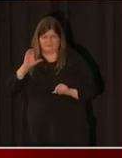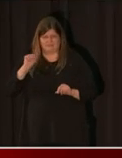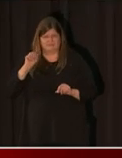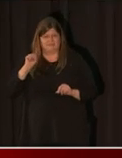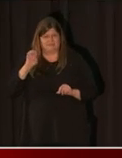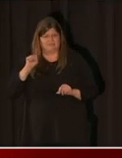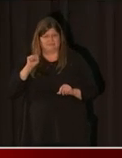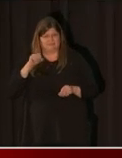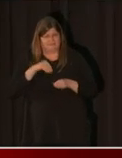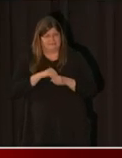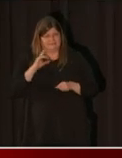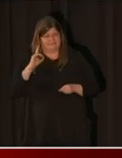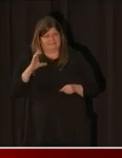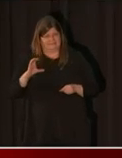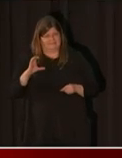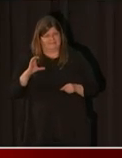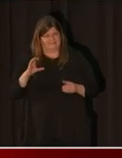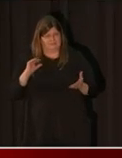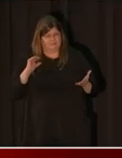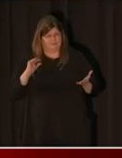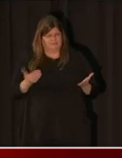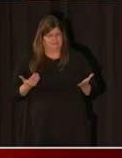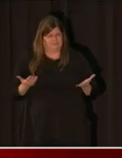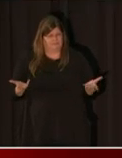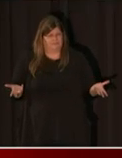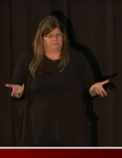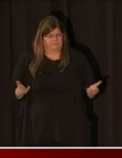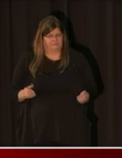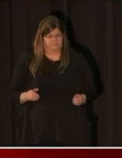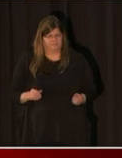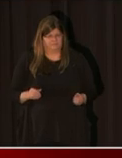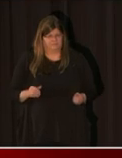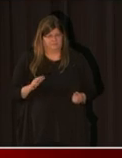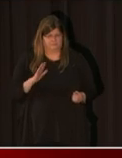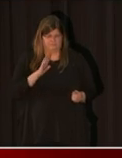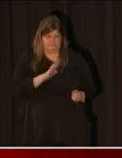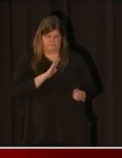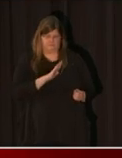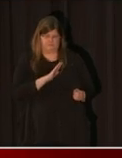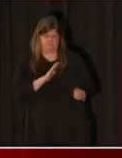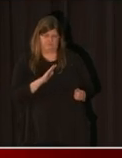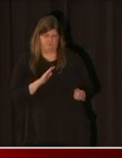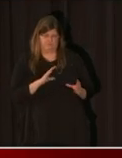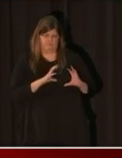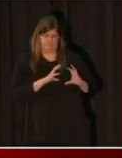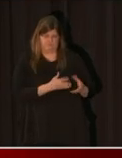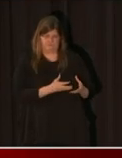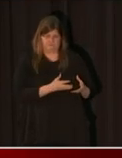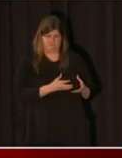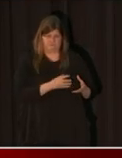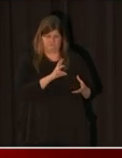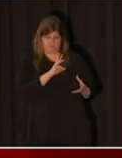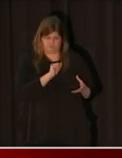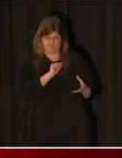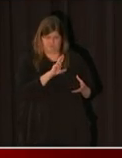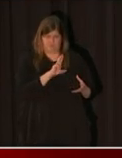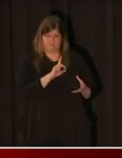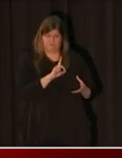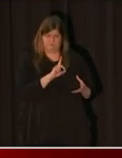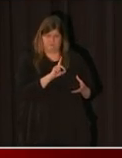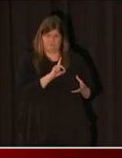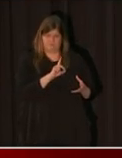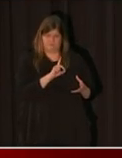6D has a pretty incredible amount of cases compared to the rest of MPD officers. We